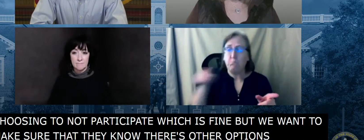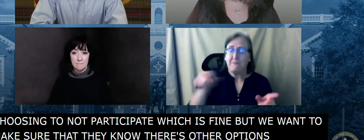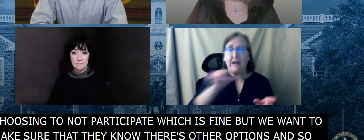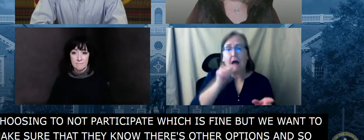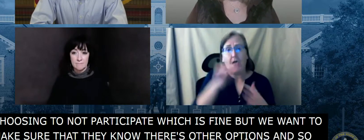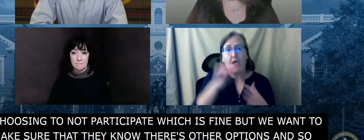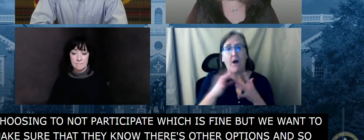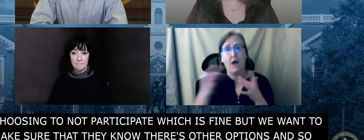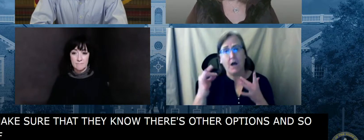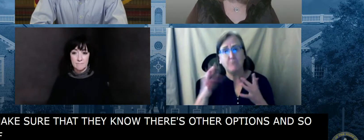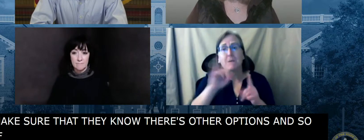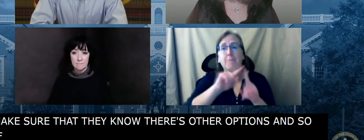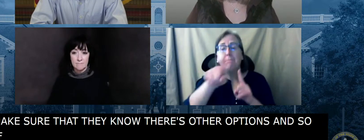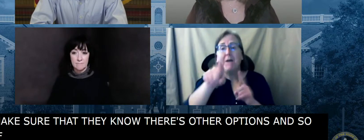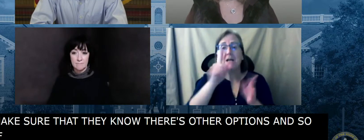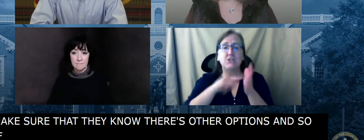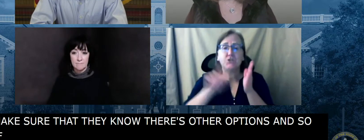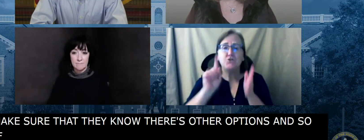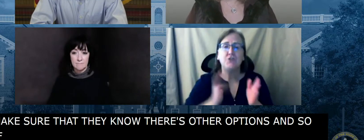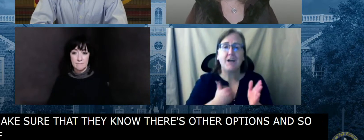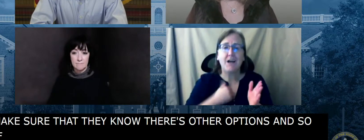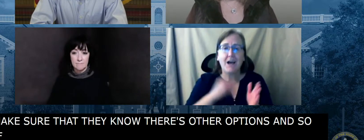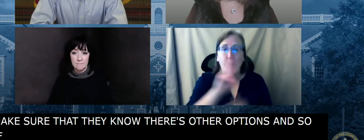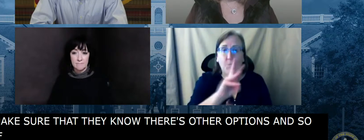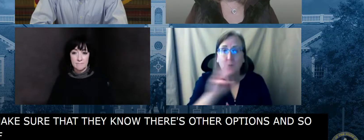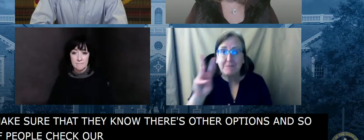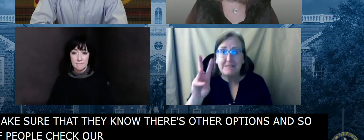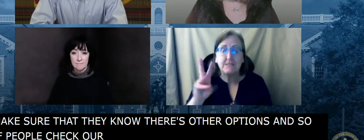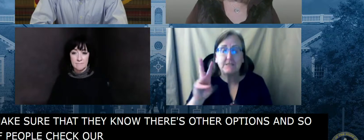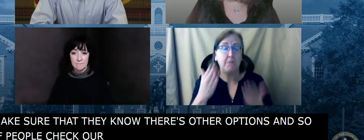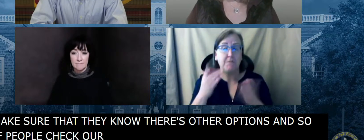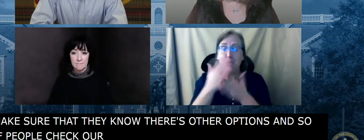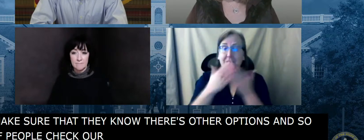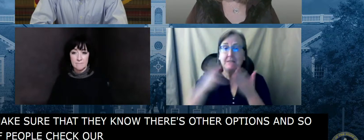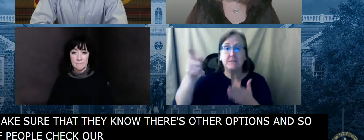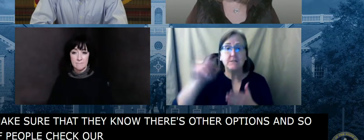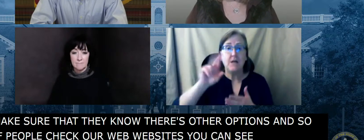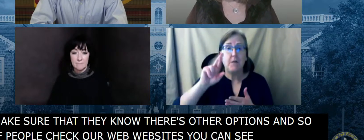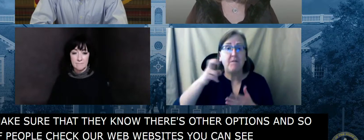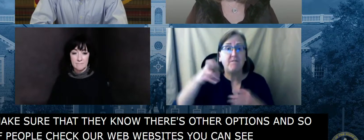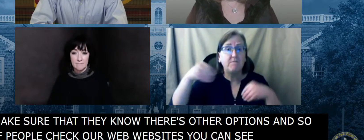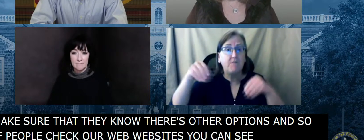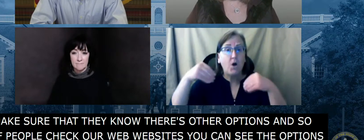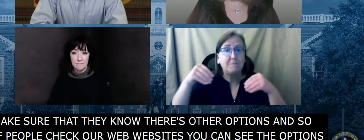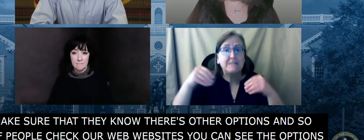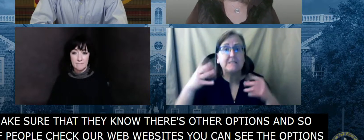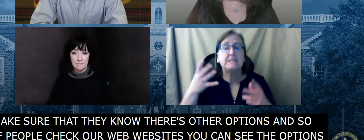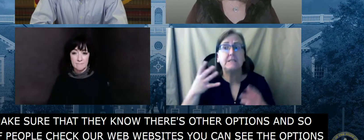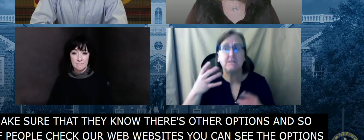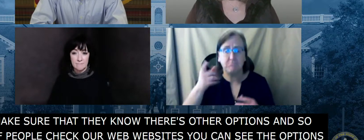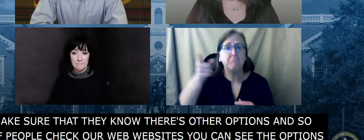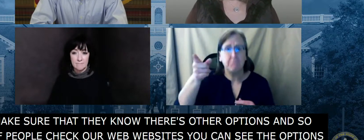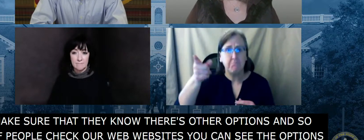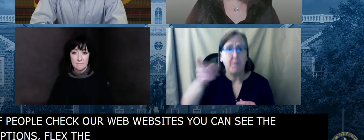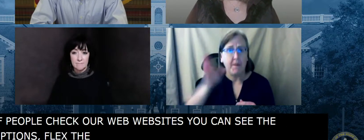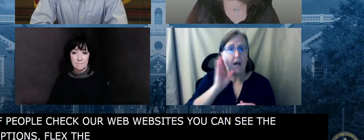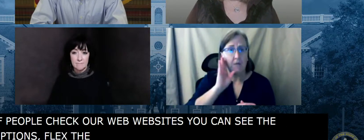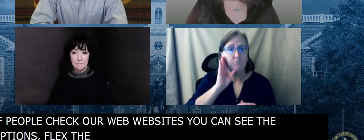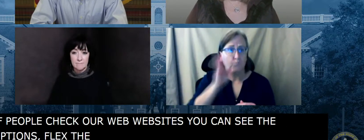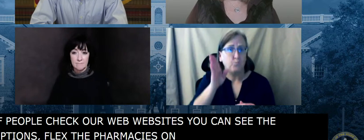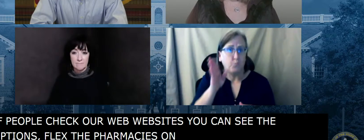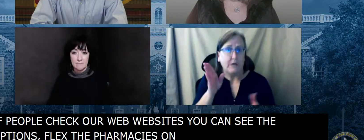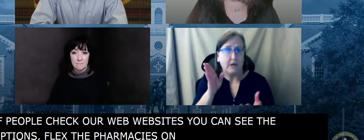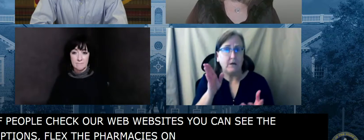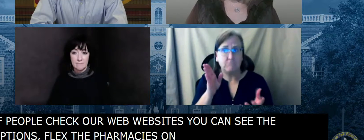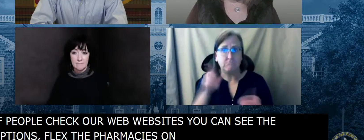our website, you can see the options. For example, the pharmacies that are or will be soon